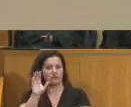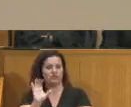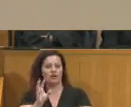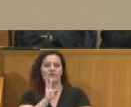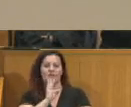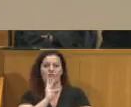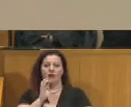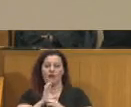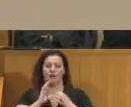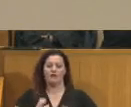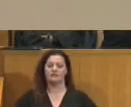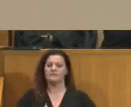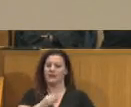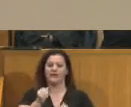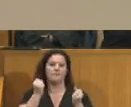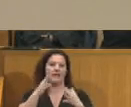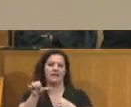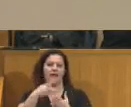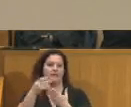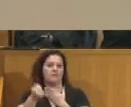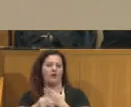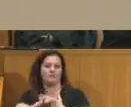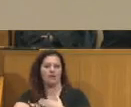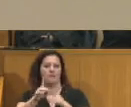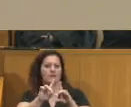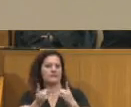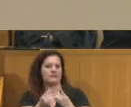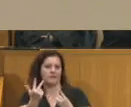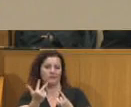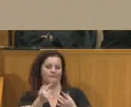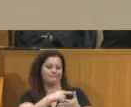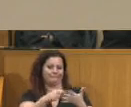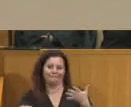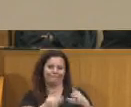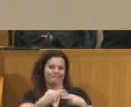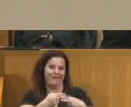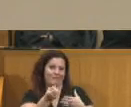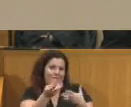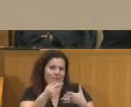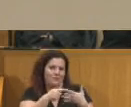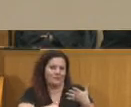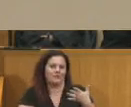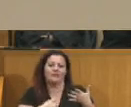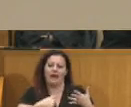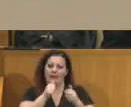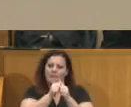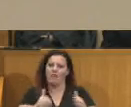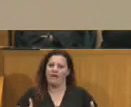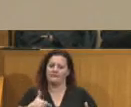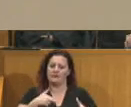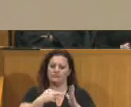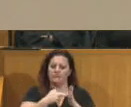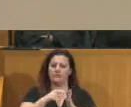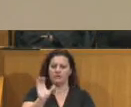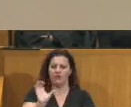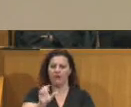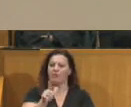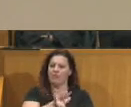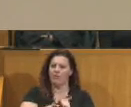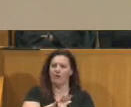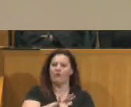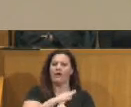community to the forefront, and although sometimes standing alone, I worked to do just that. I will acknowledge some days were